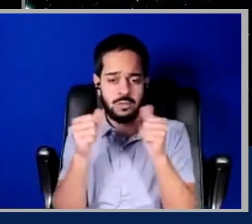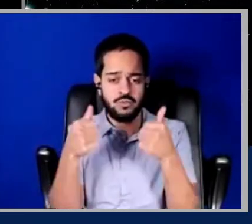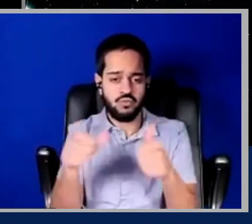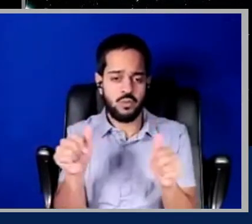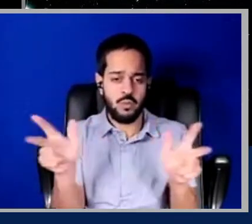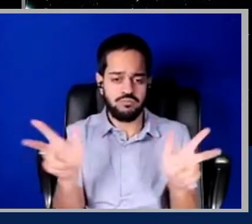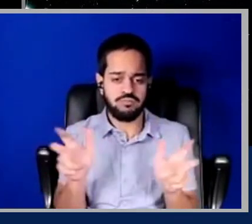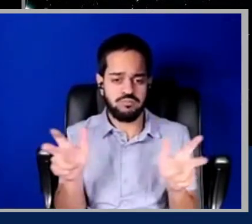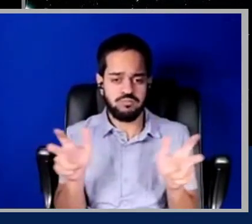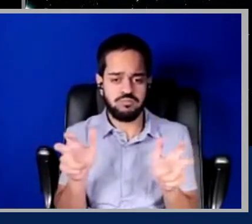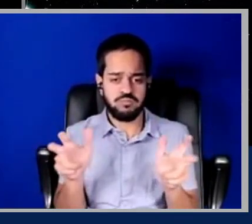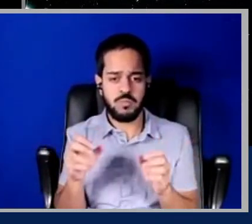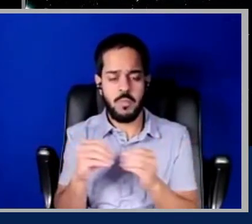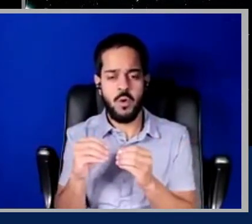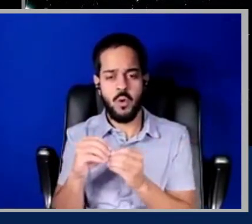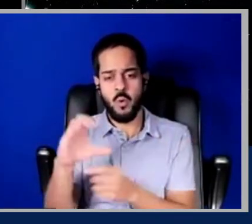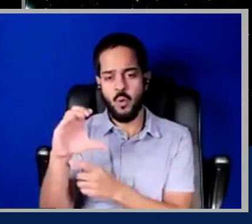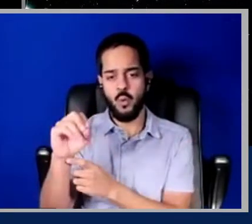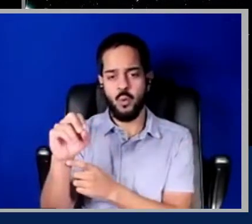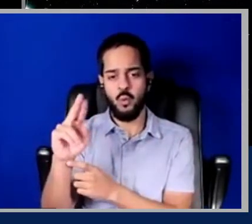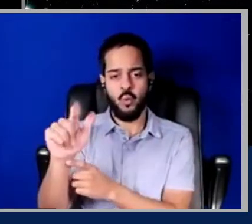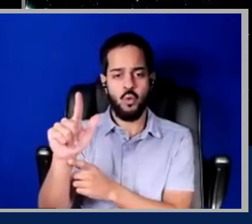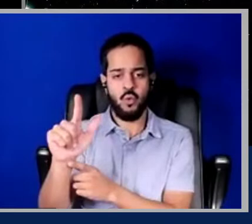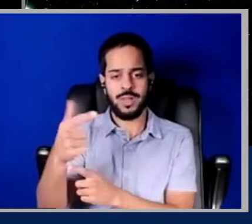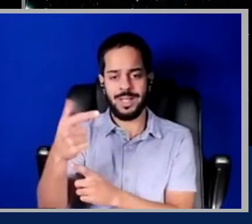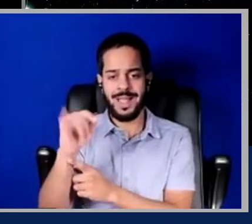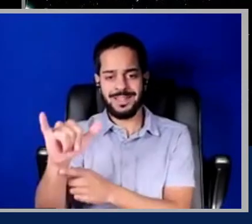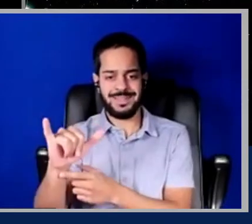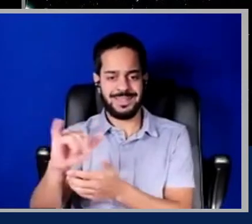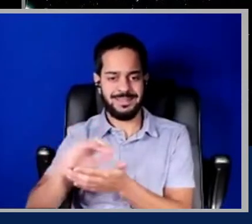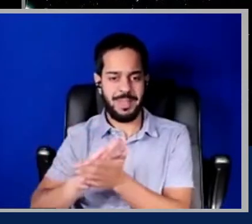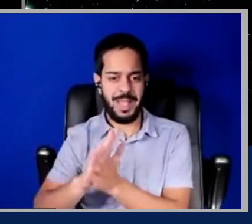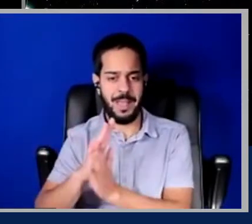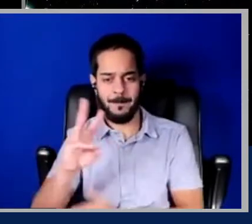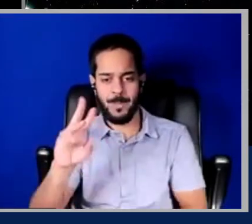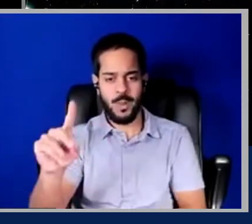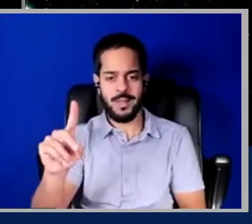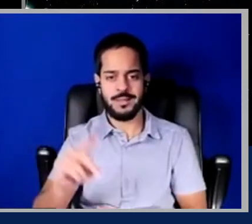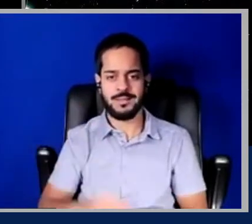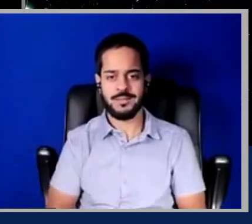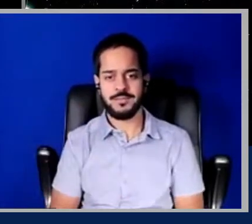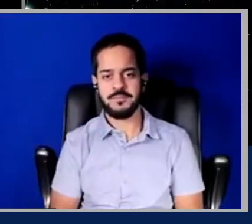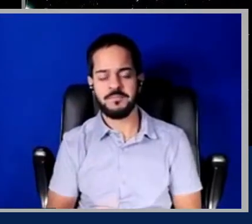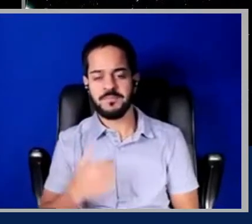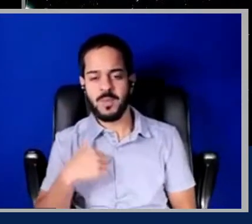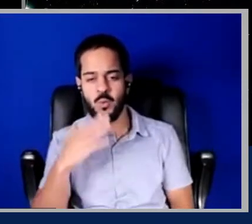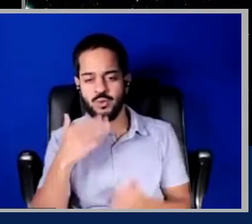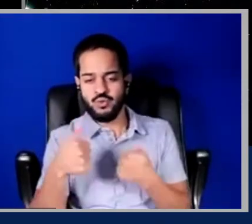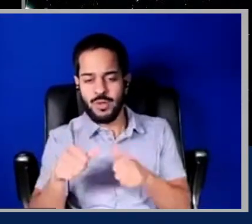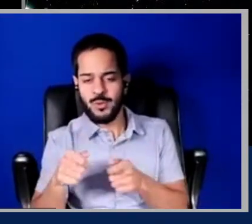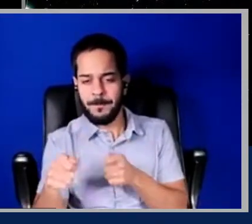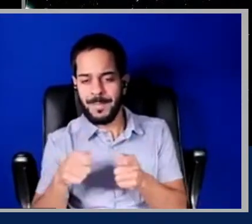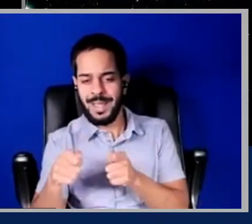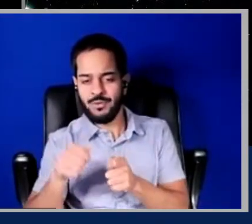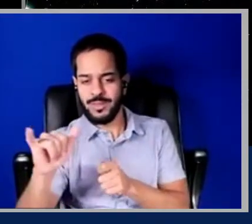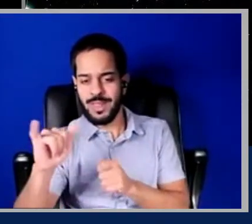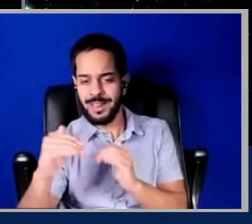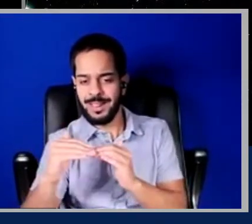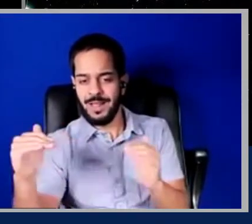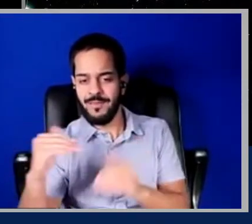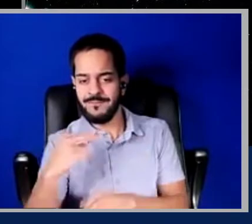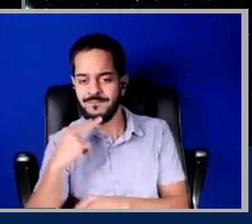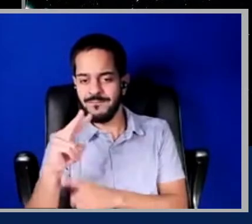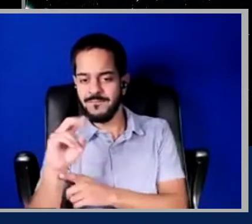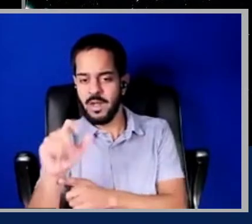a choral galaxy gone wild. And I will manage the audio volume there, y'all. Apparently the